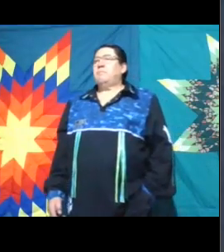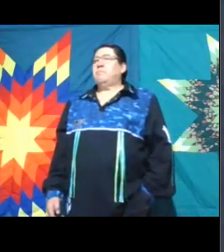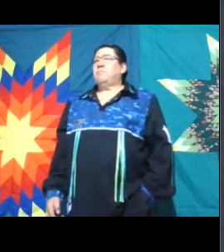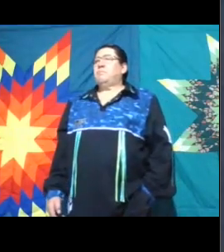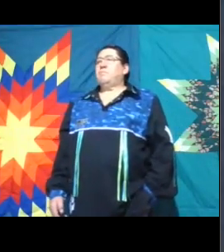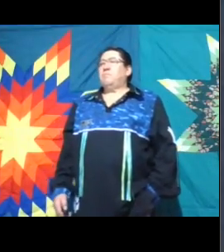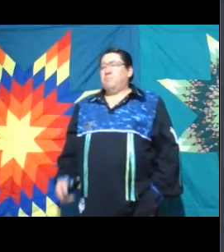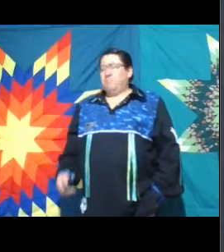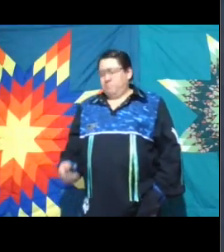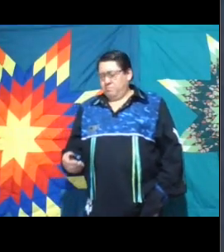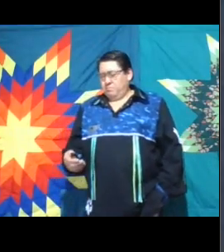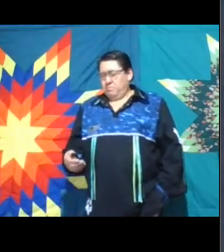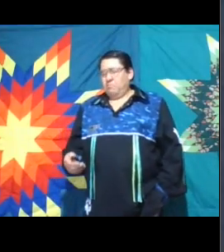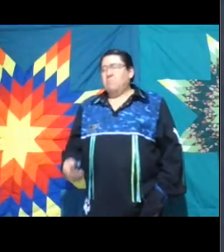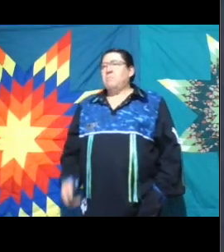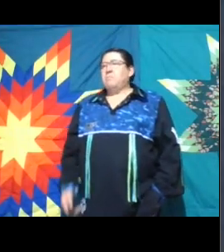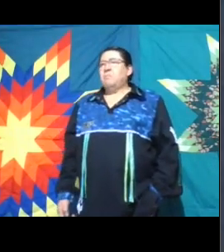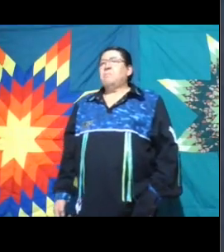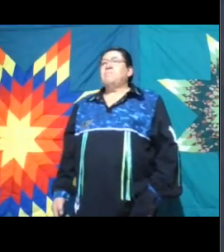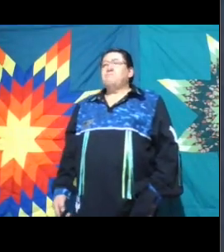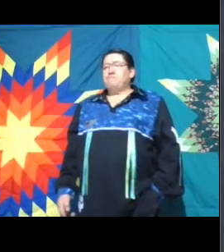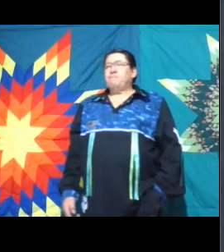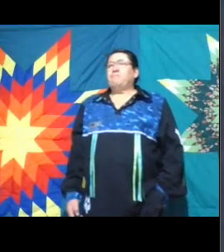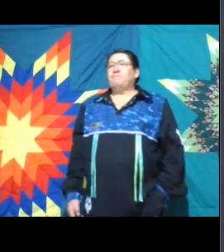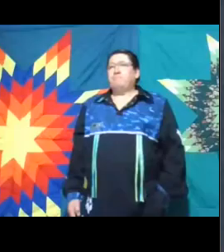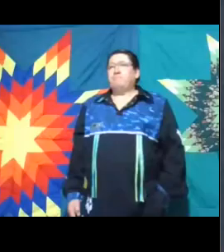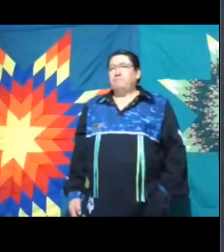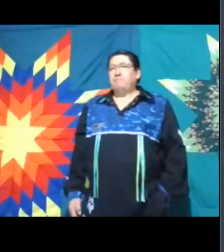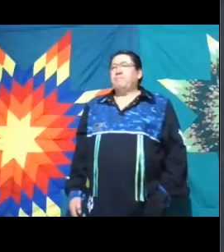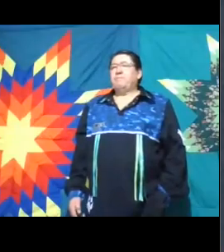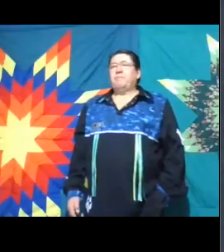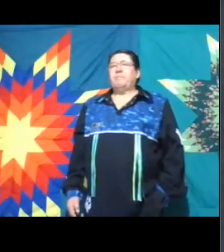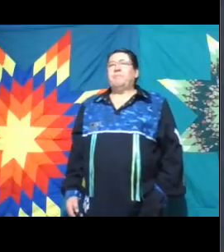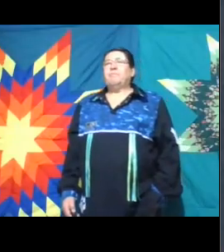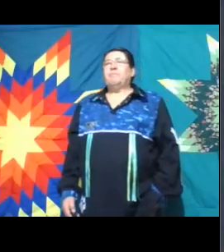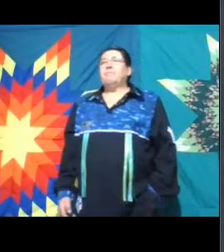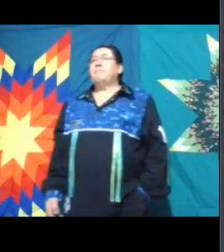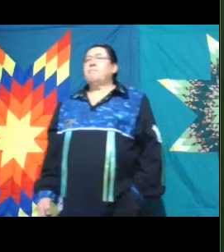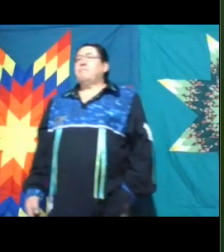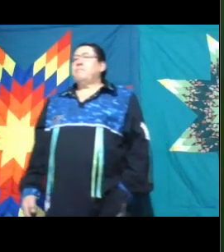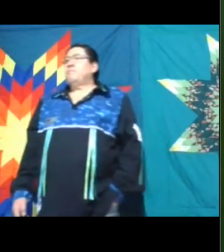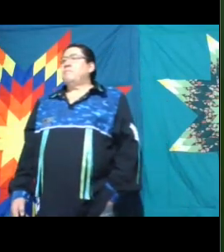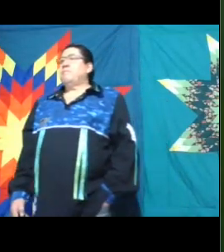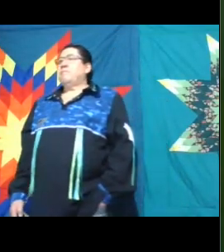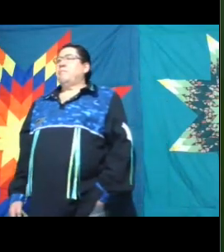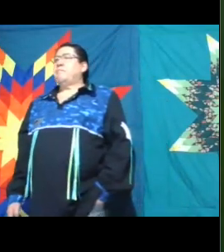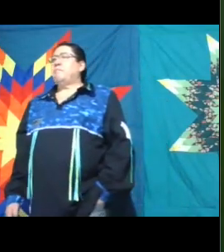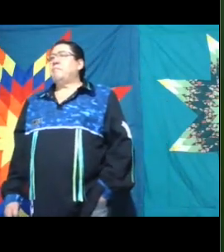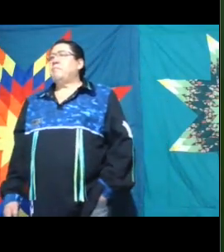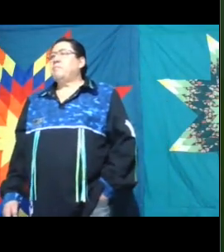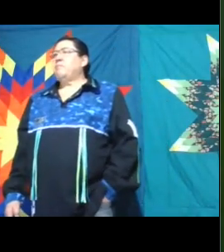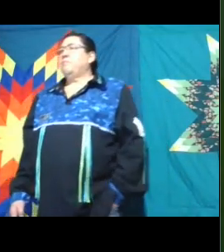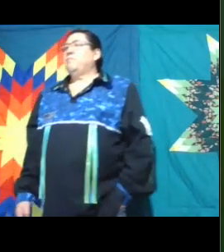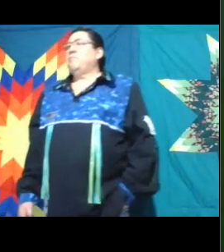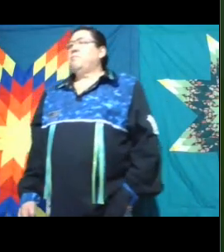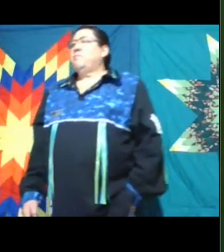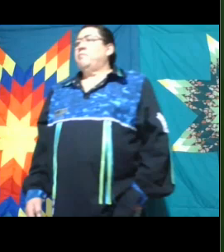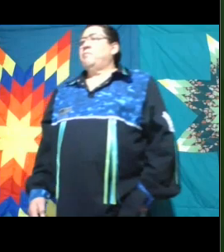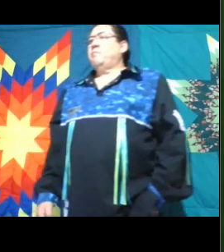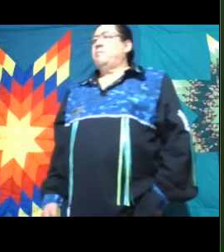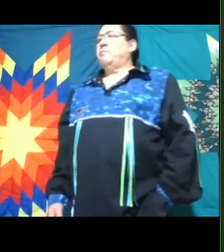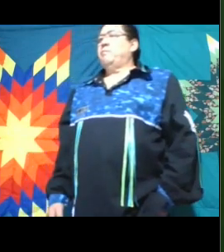we'll take those offline and get you an answer afterwards. Today's session is being recorded, so you'll be sent an email straight after the session ends with a